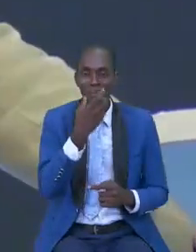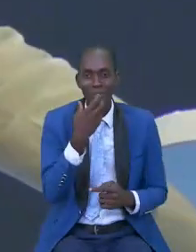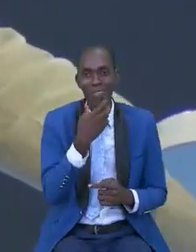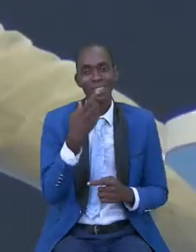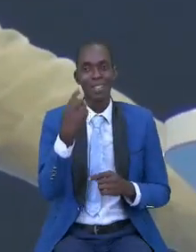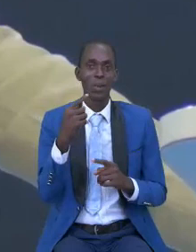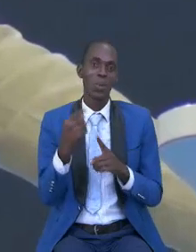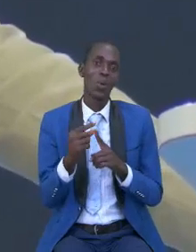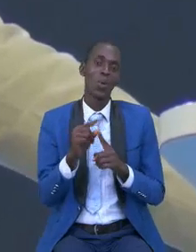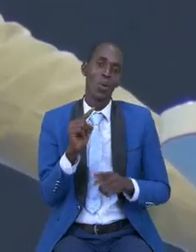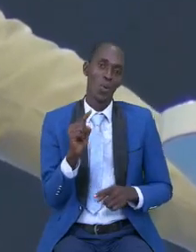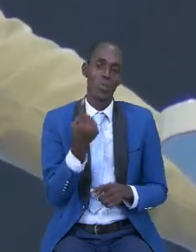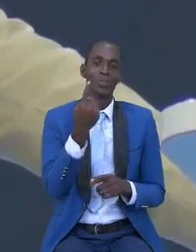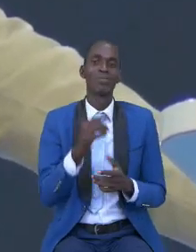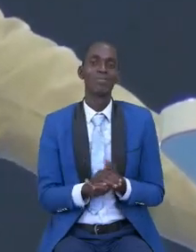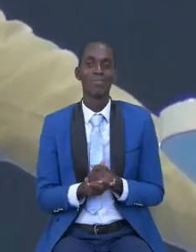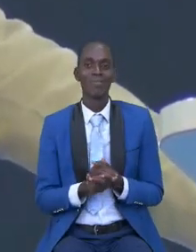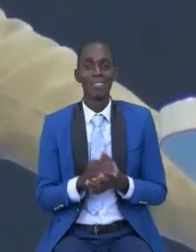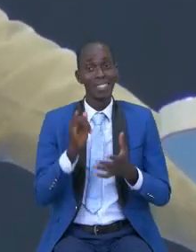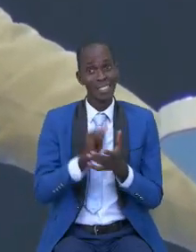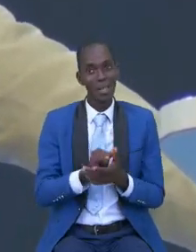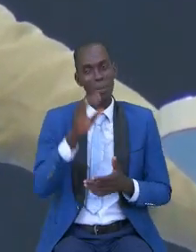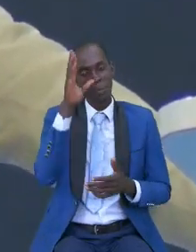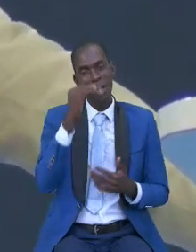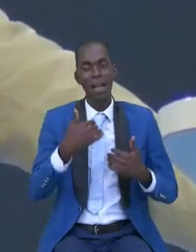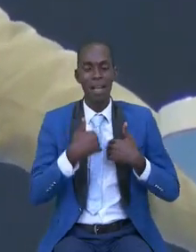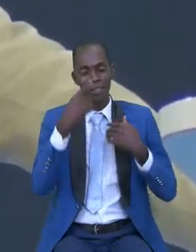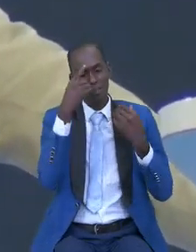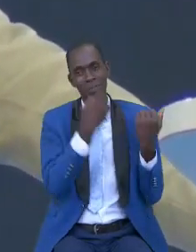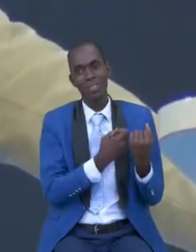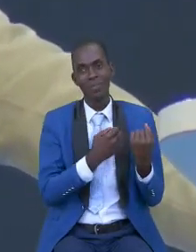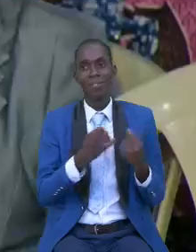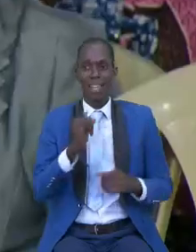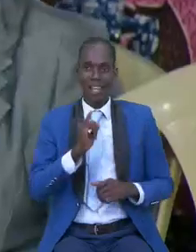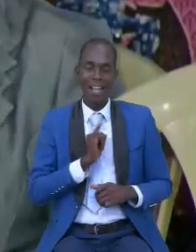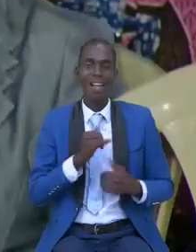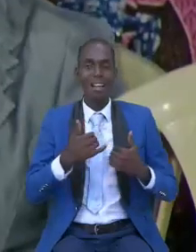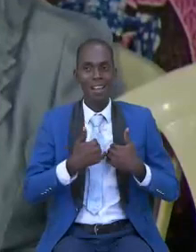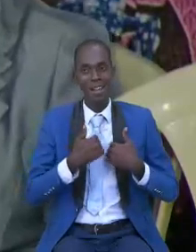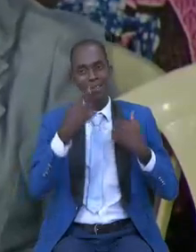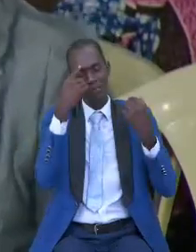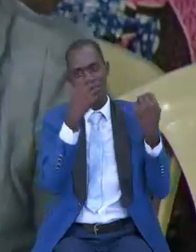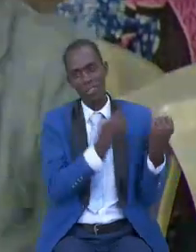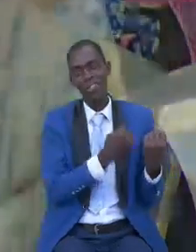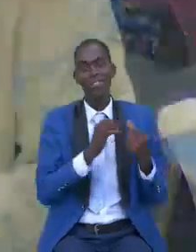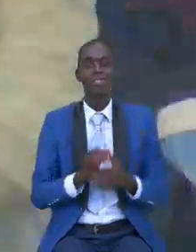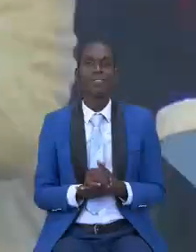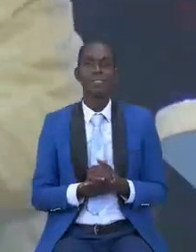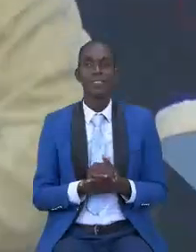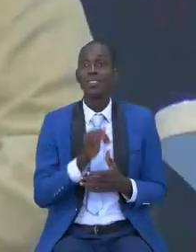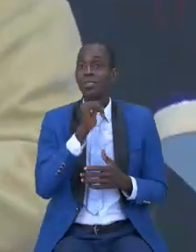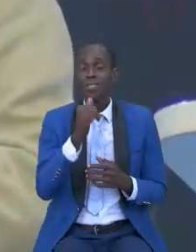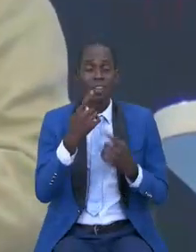word only. That man had faith. I have faith. Not